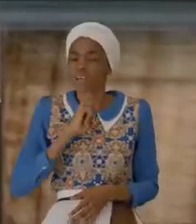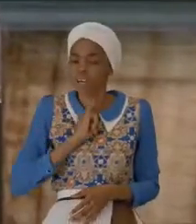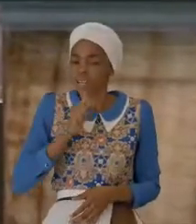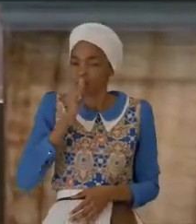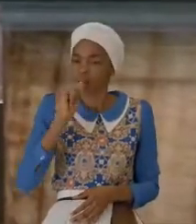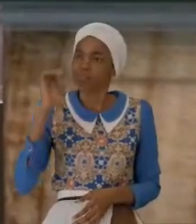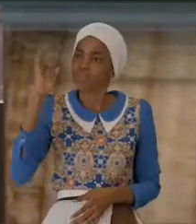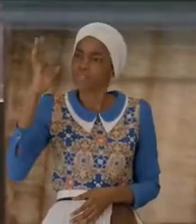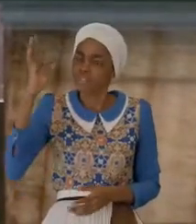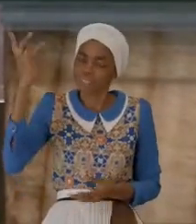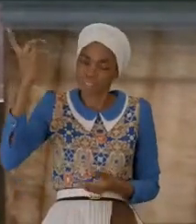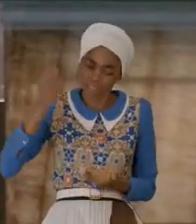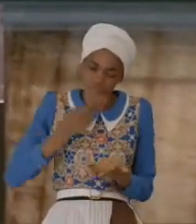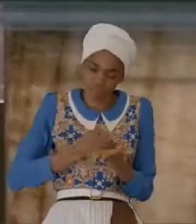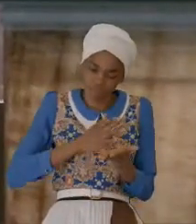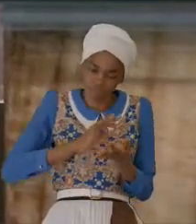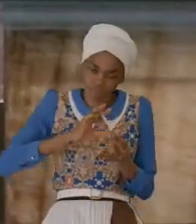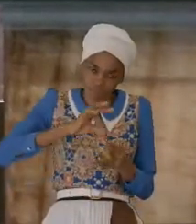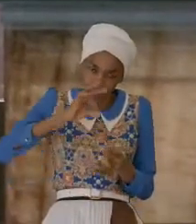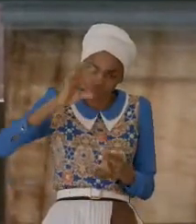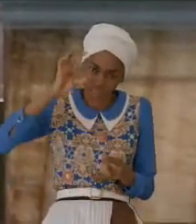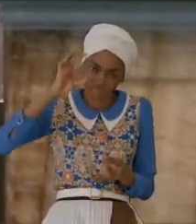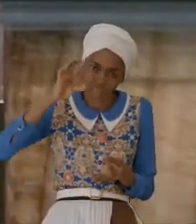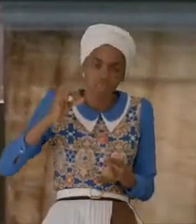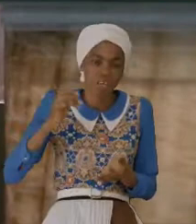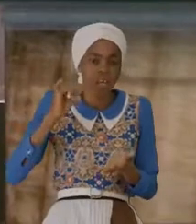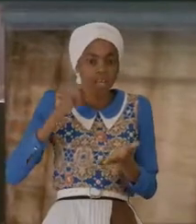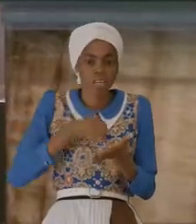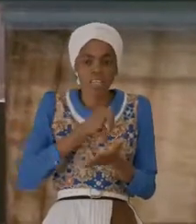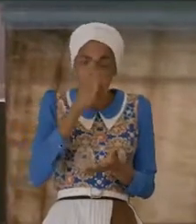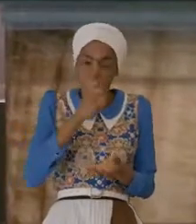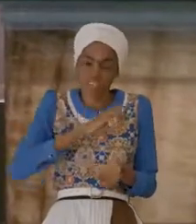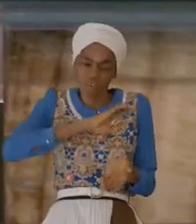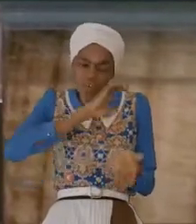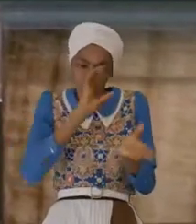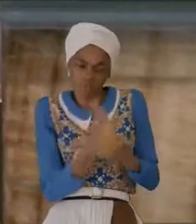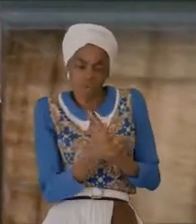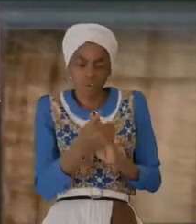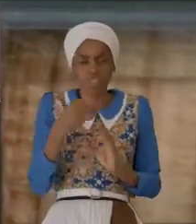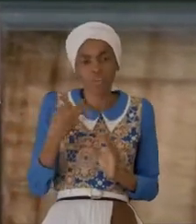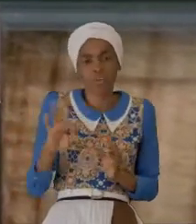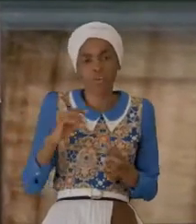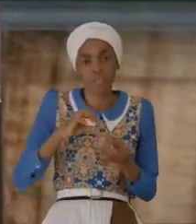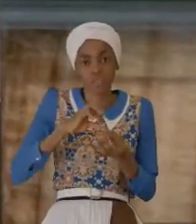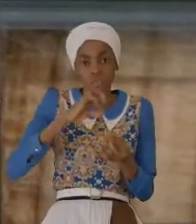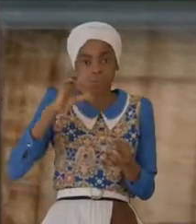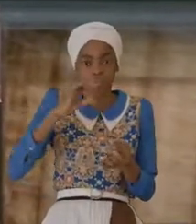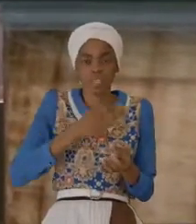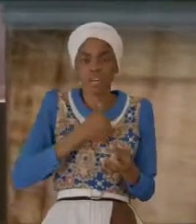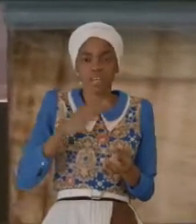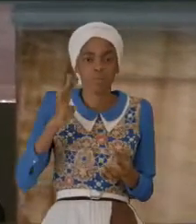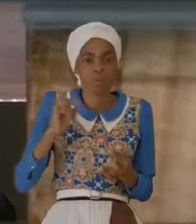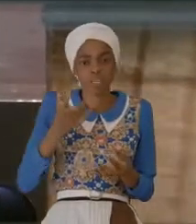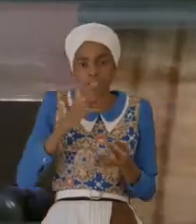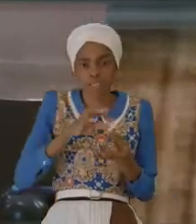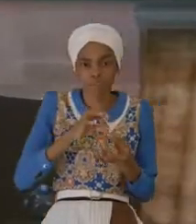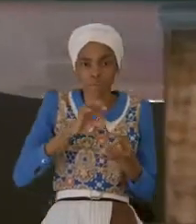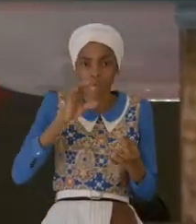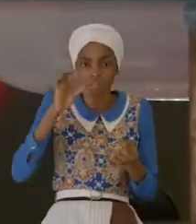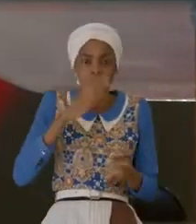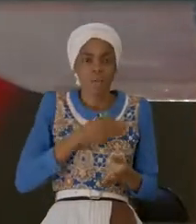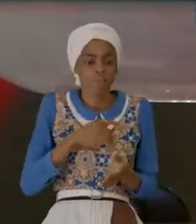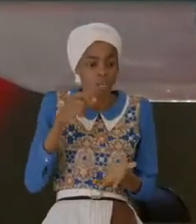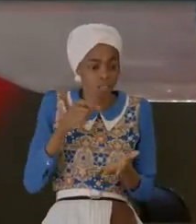and it's the conversion by the spirit and of the spirit and those